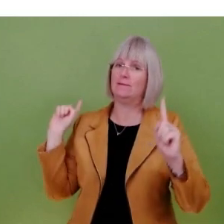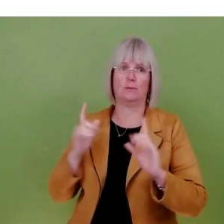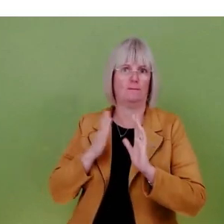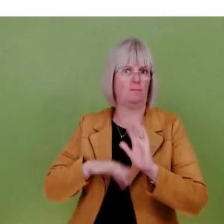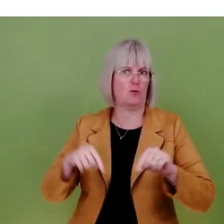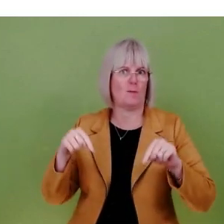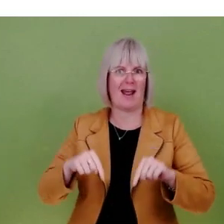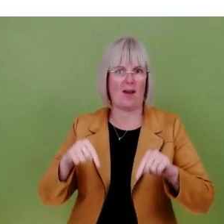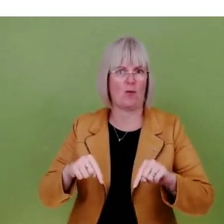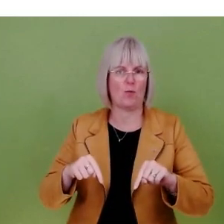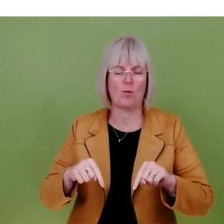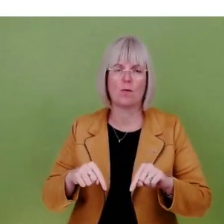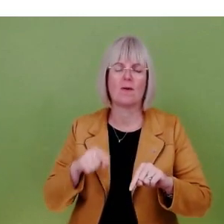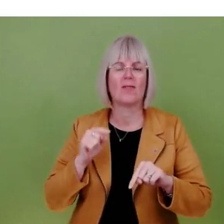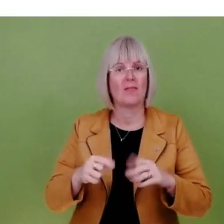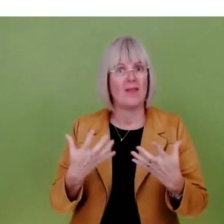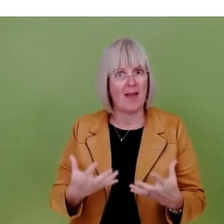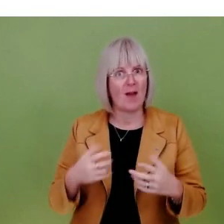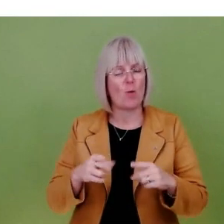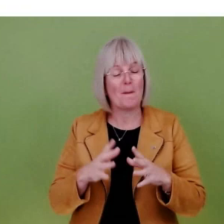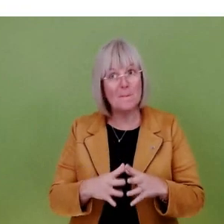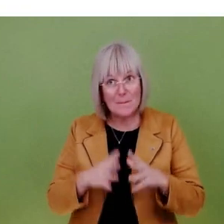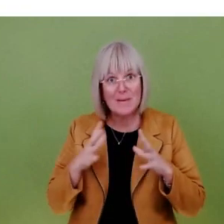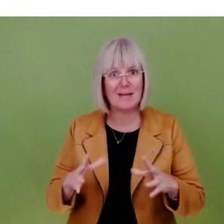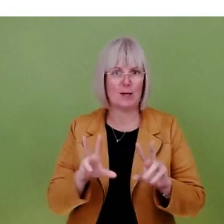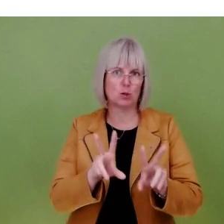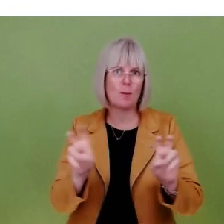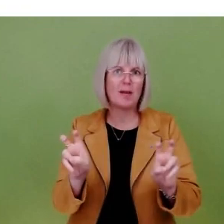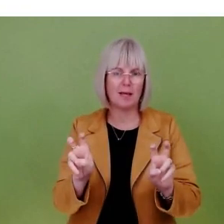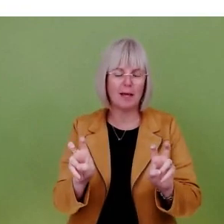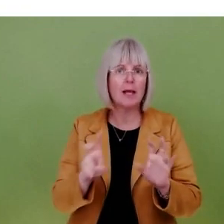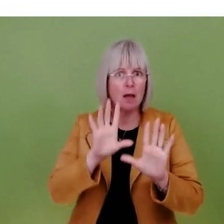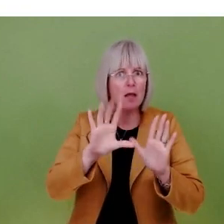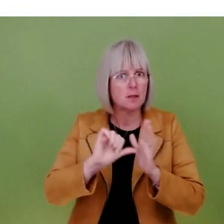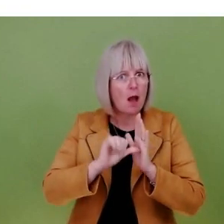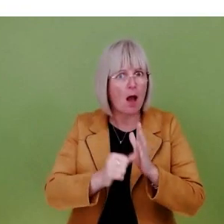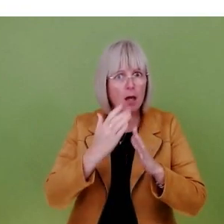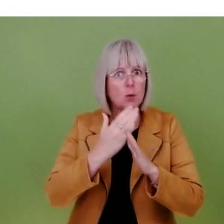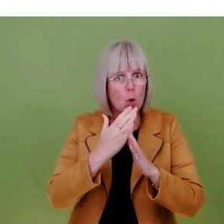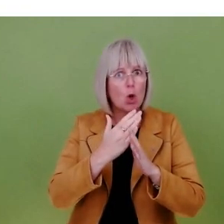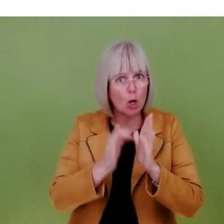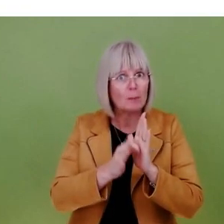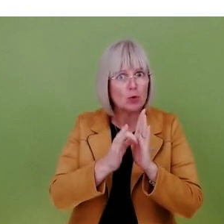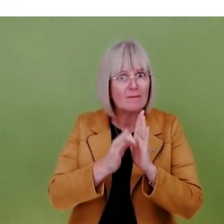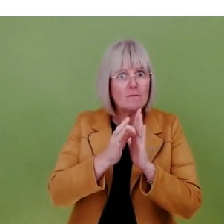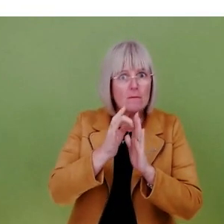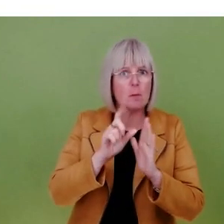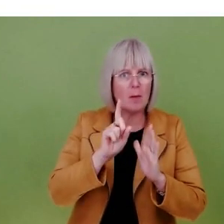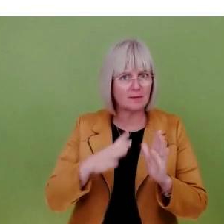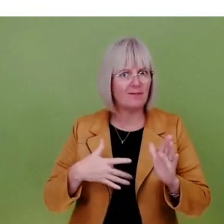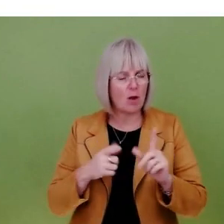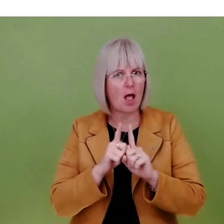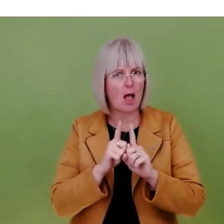topic. And we're climbing up a huge ladder, but it certainly feels like we're climbing up those rungs steadily and